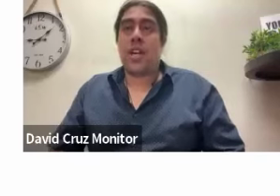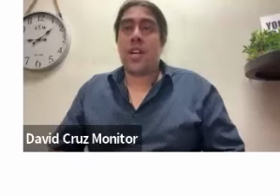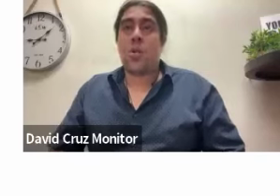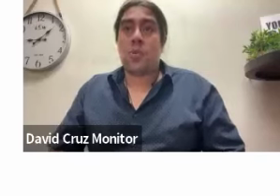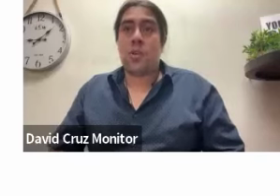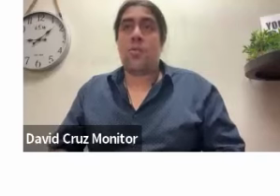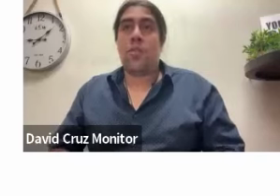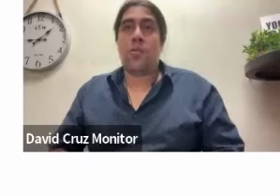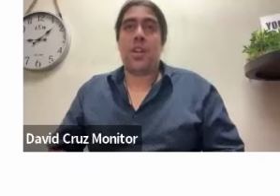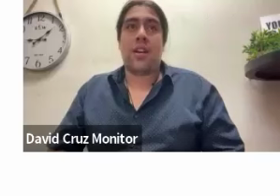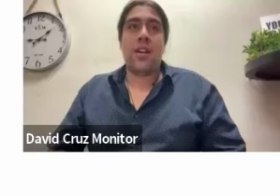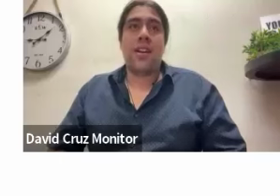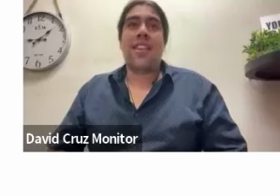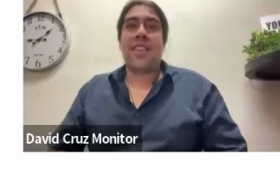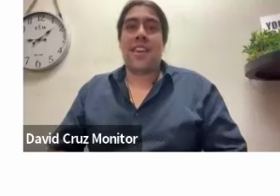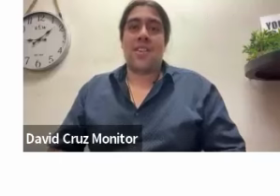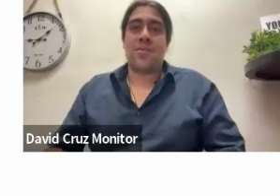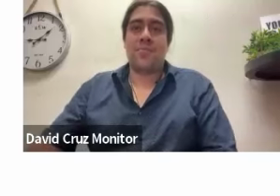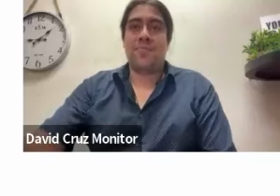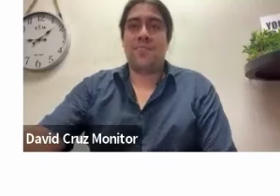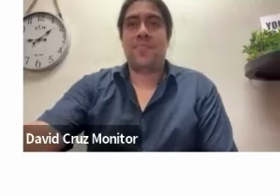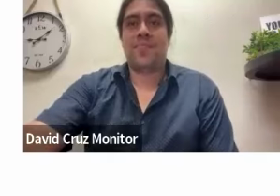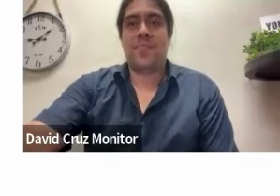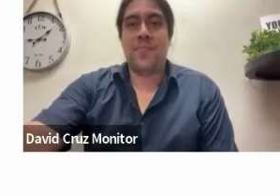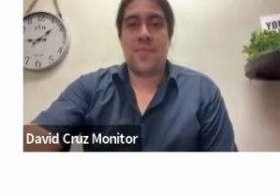we'll try to help you through there. Thank you.